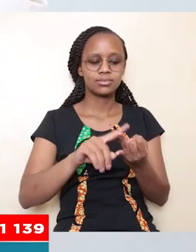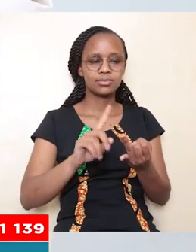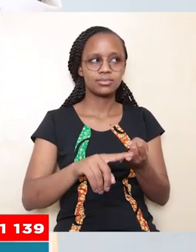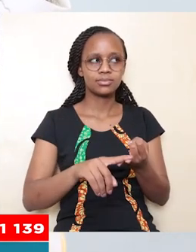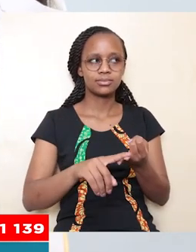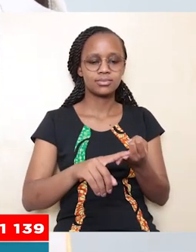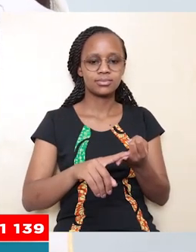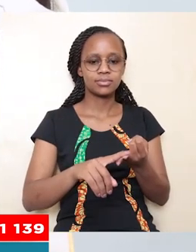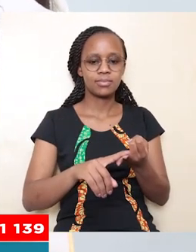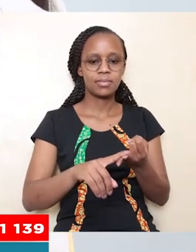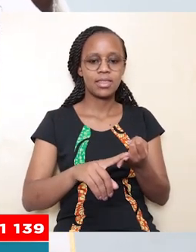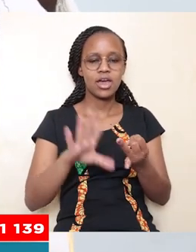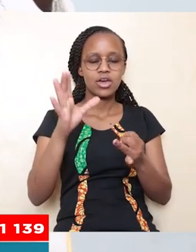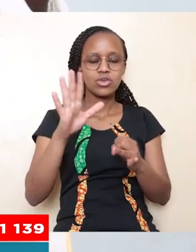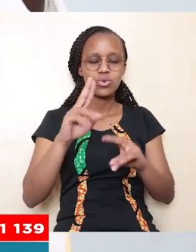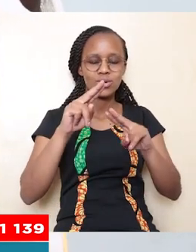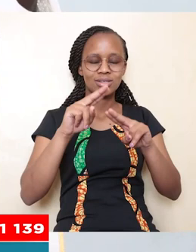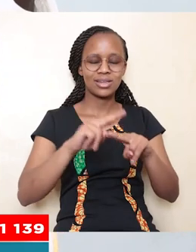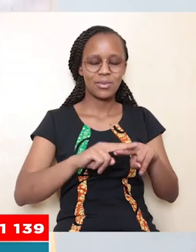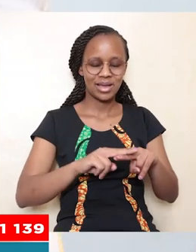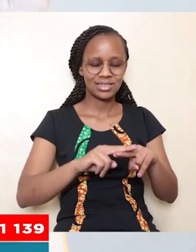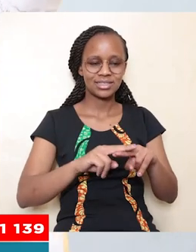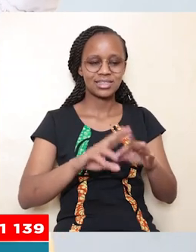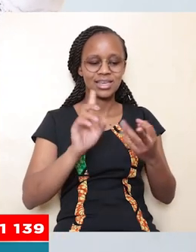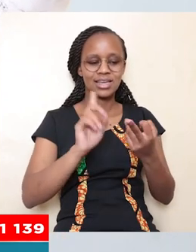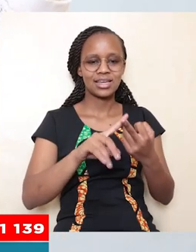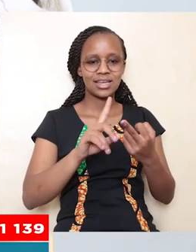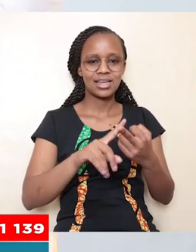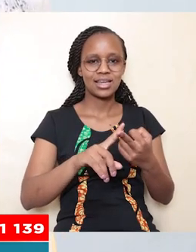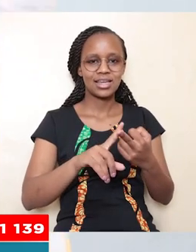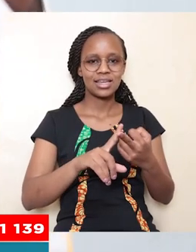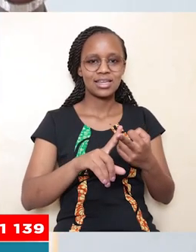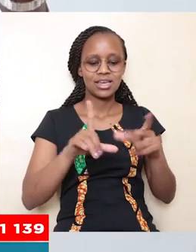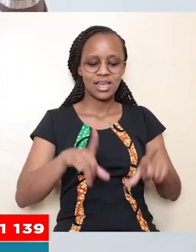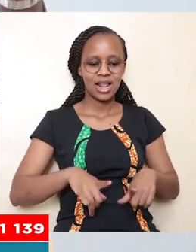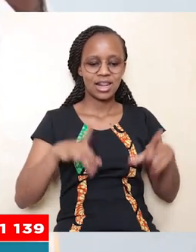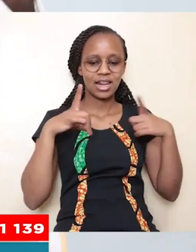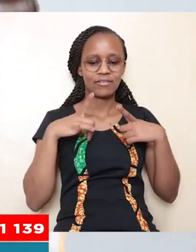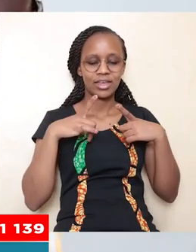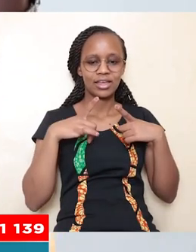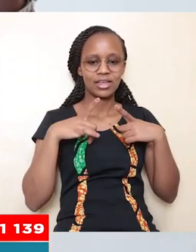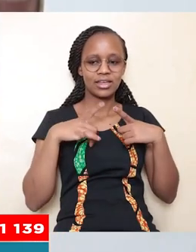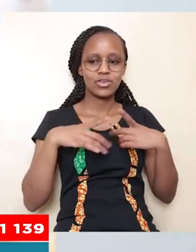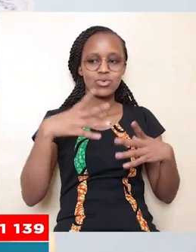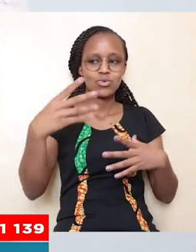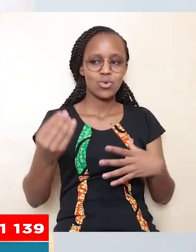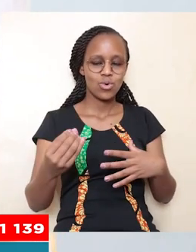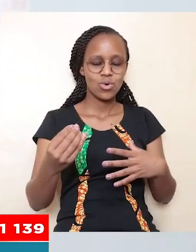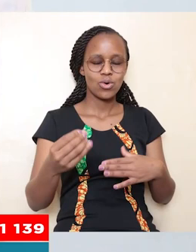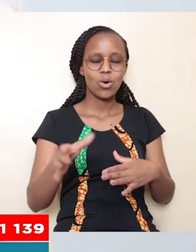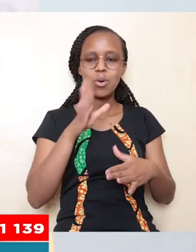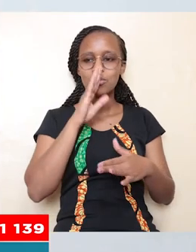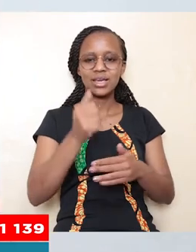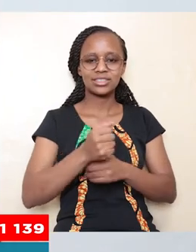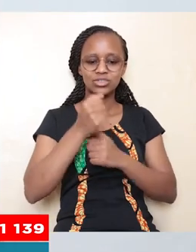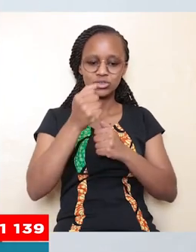clinging, kushikiria, and leaving ya li, kuishi. Kutoka, kushikiria,